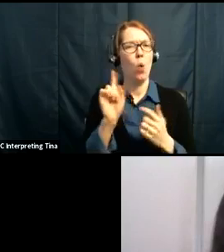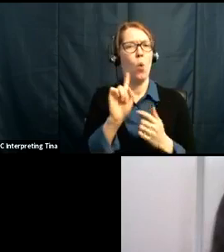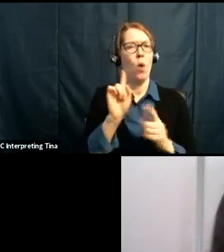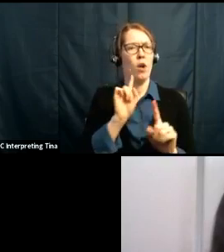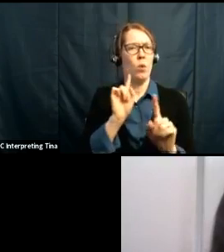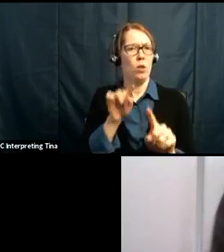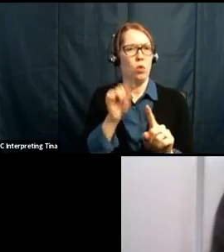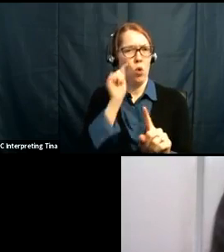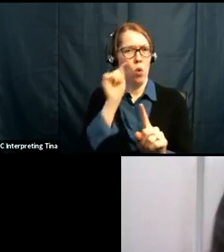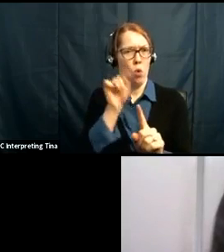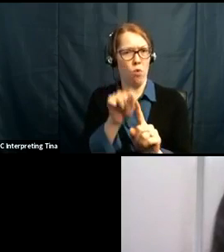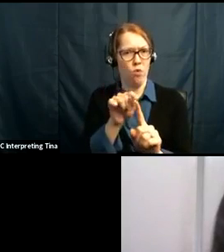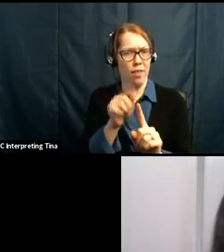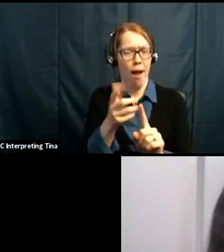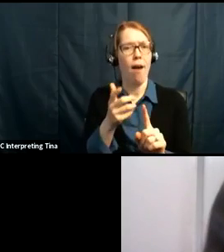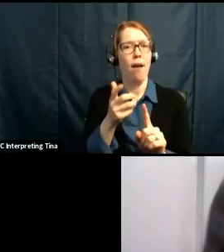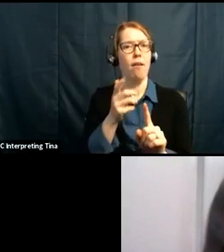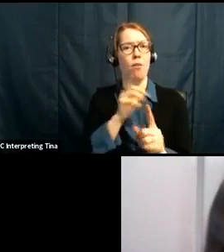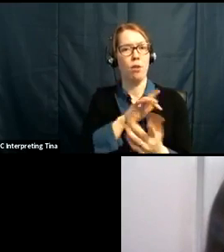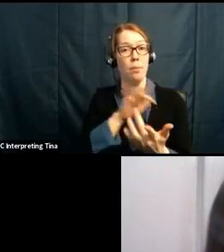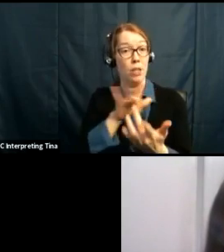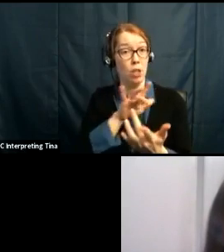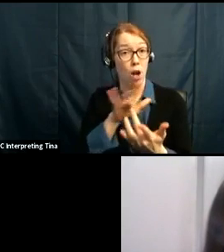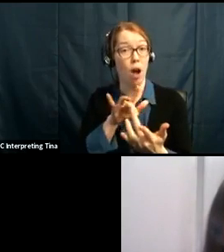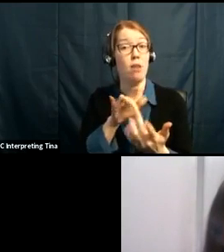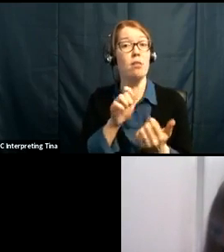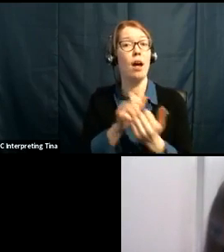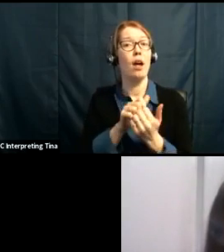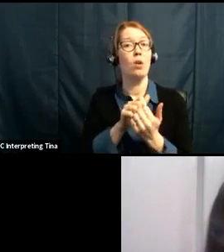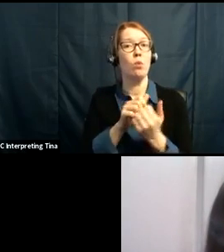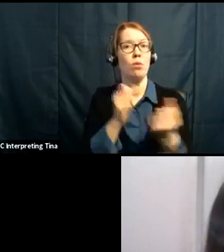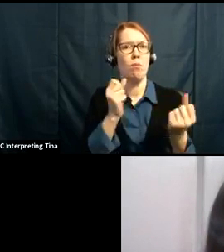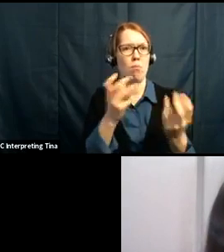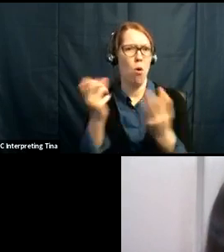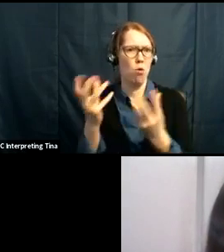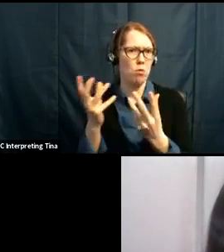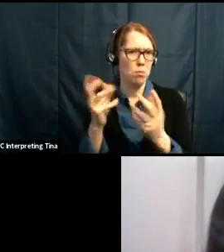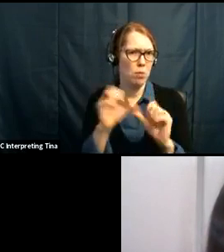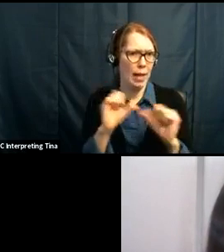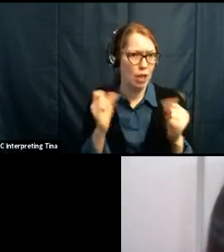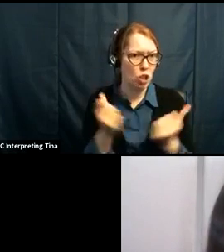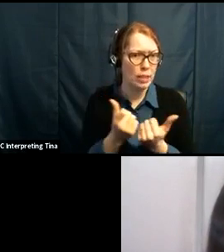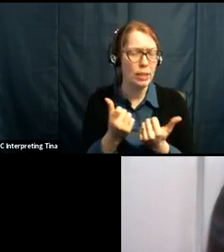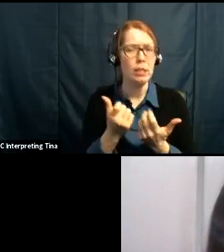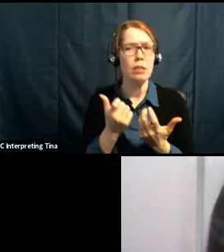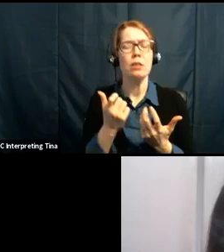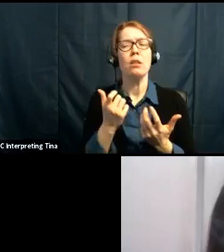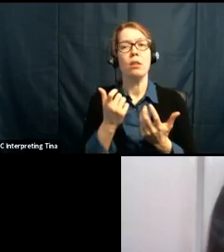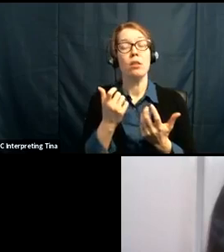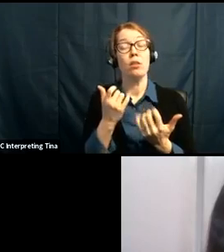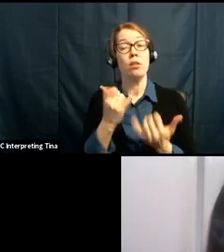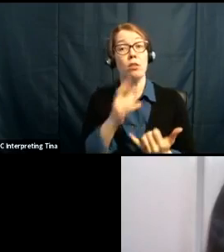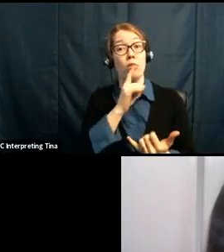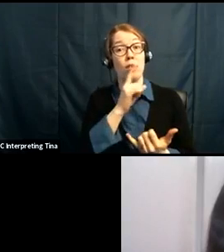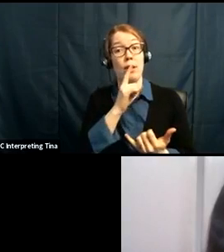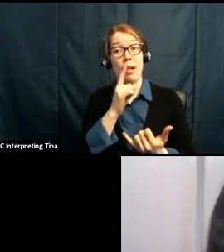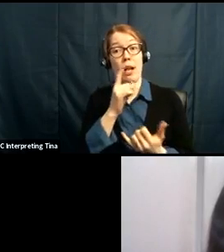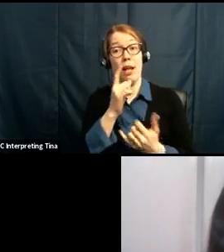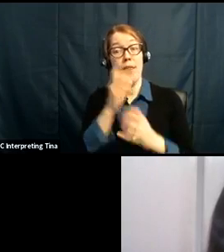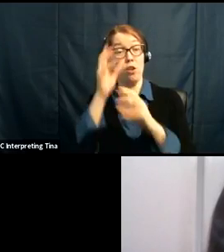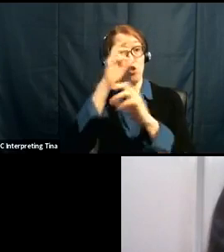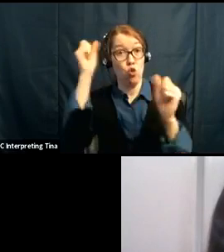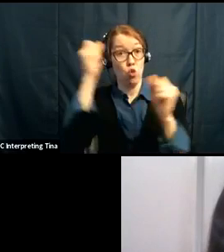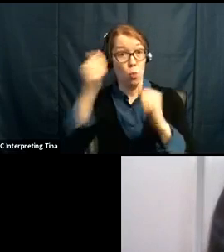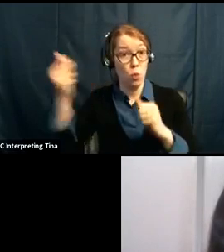Where I'm in contact with, multiple different agencies Matter of fact, right now, superintendents are meeting